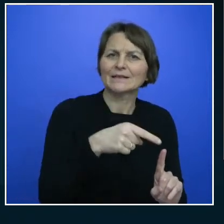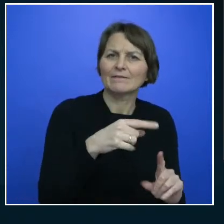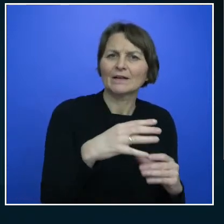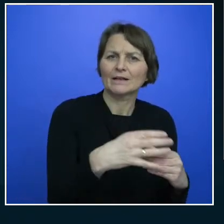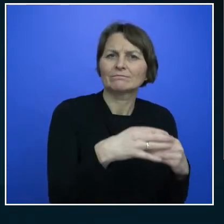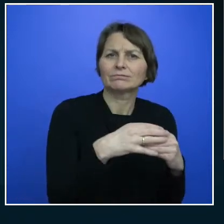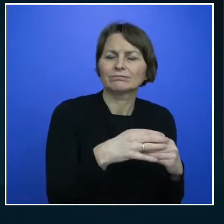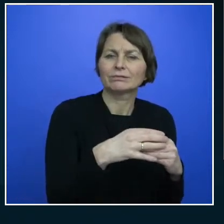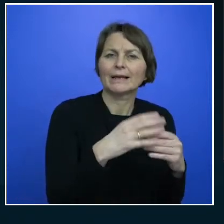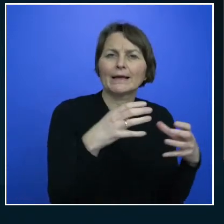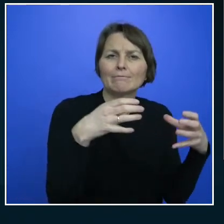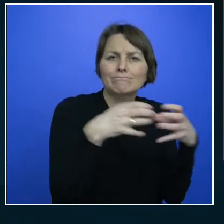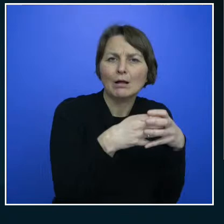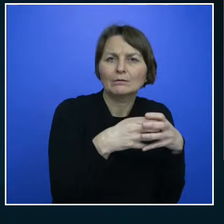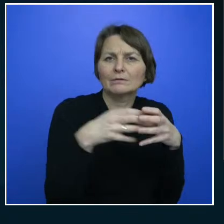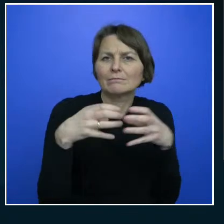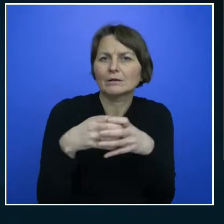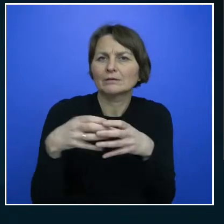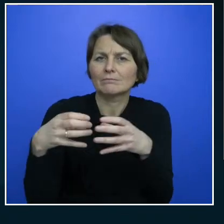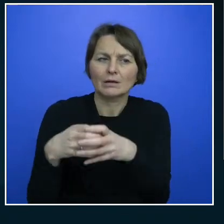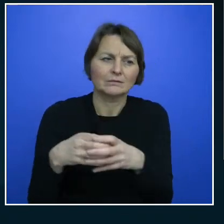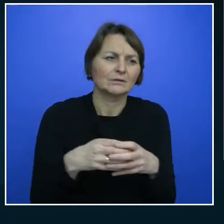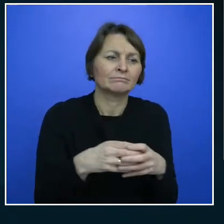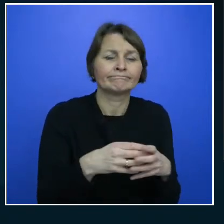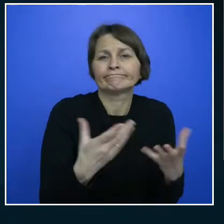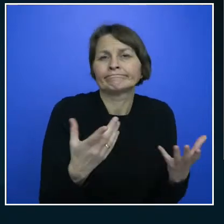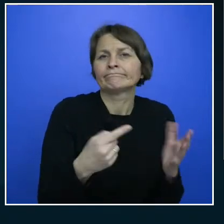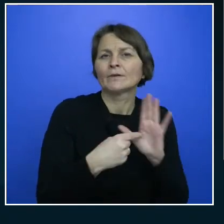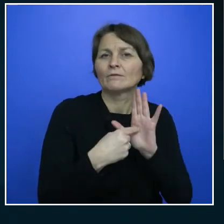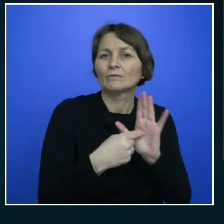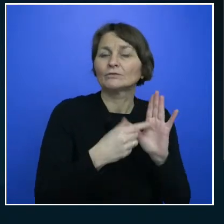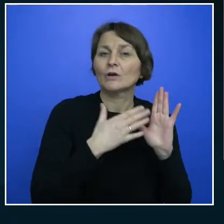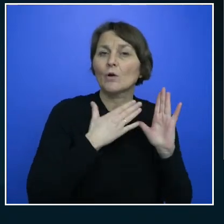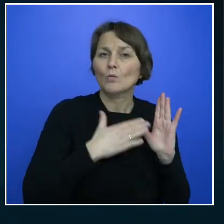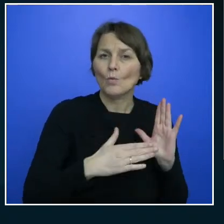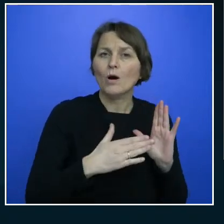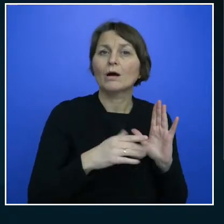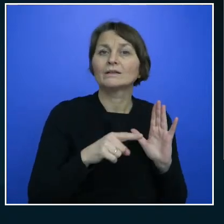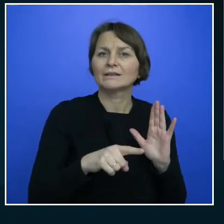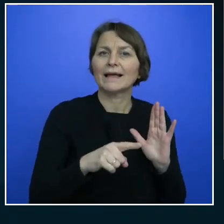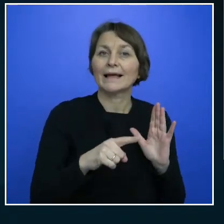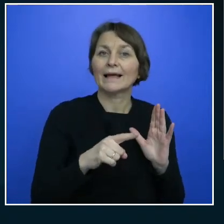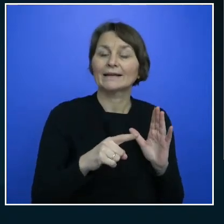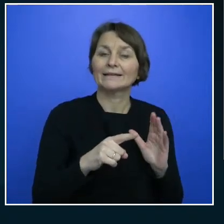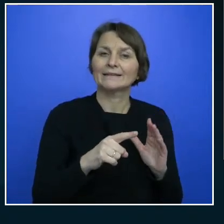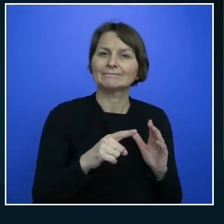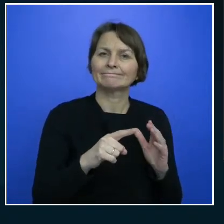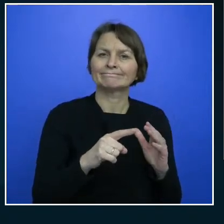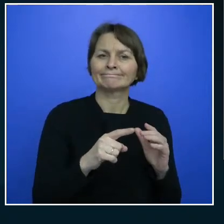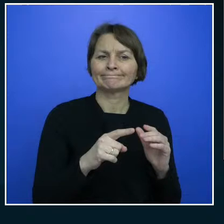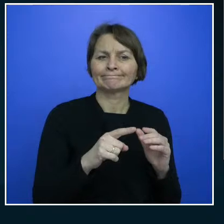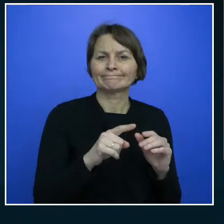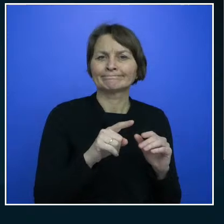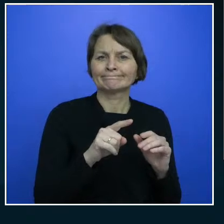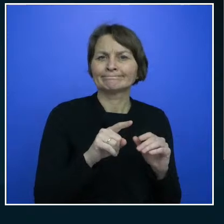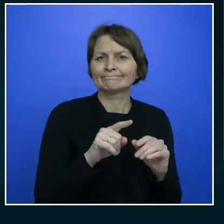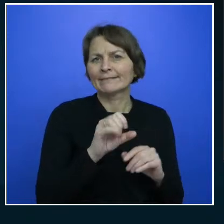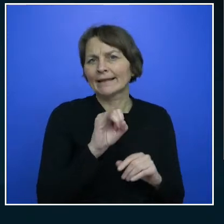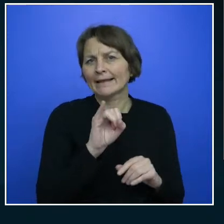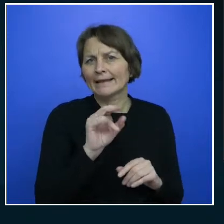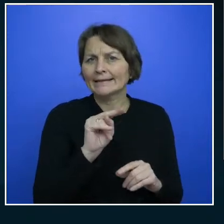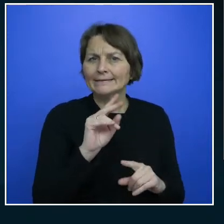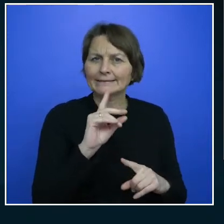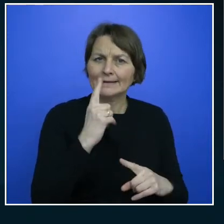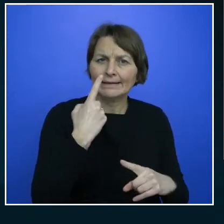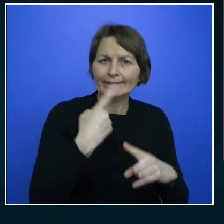I did it today. So I say I want a default index with where is here